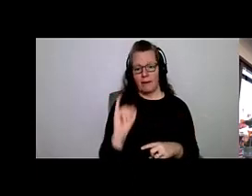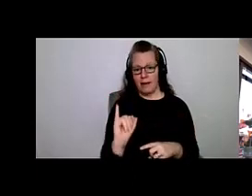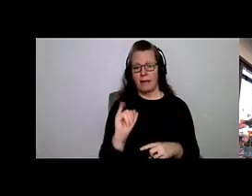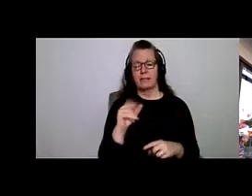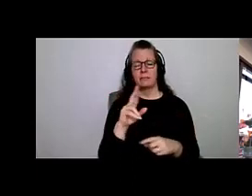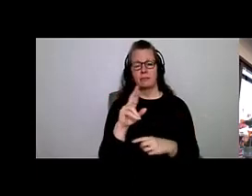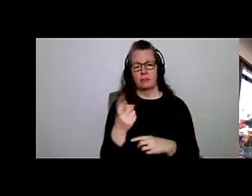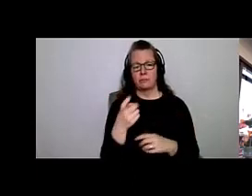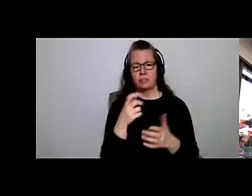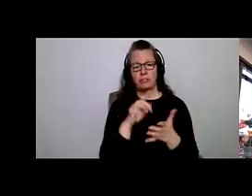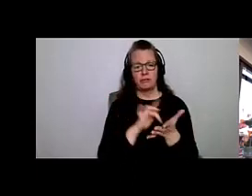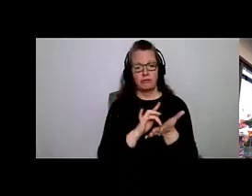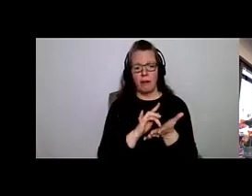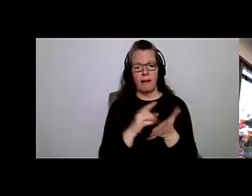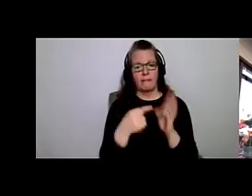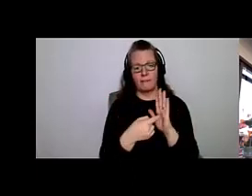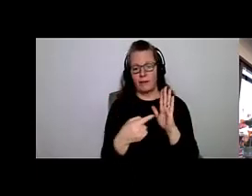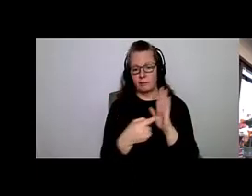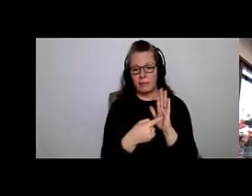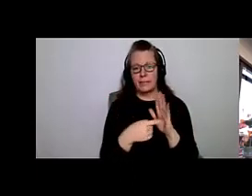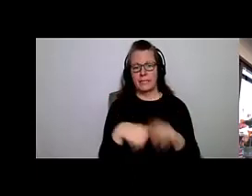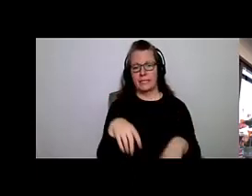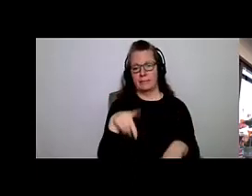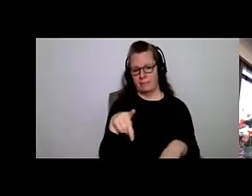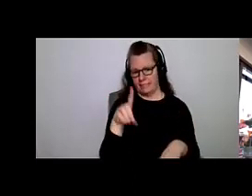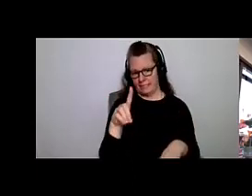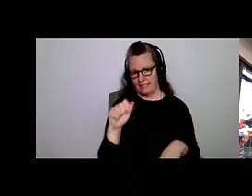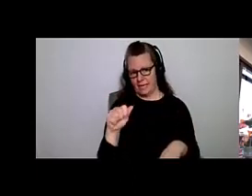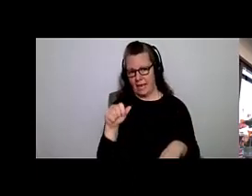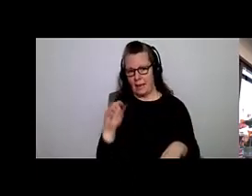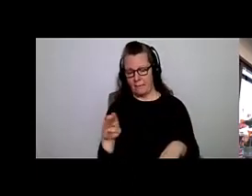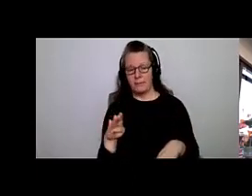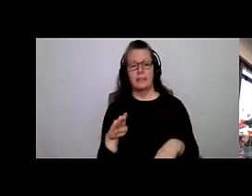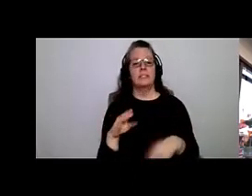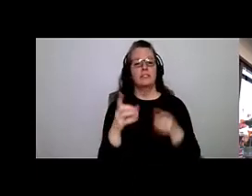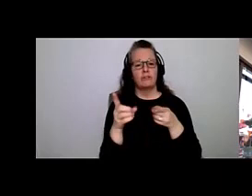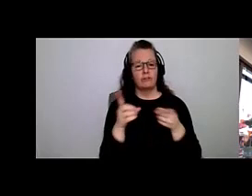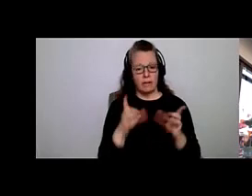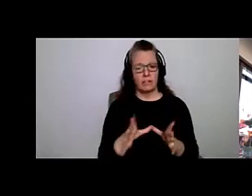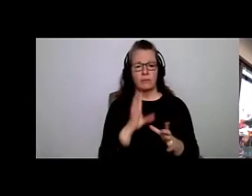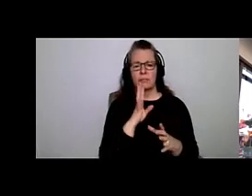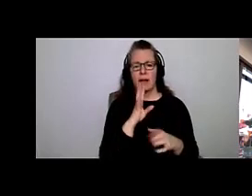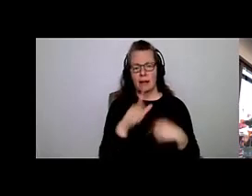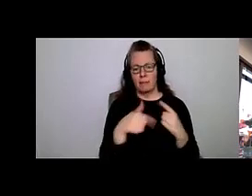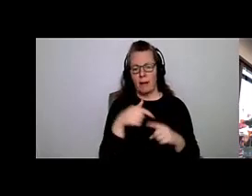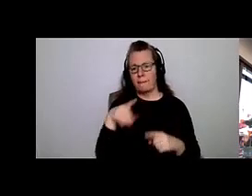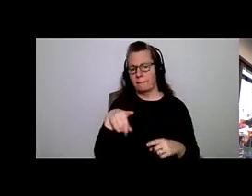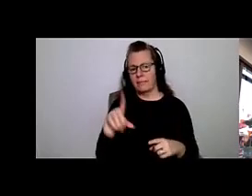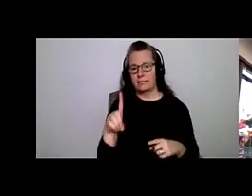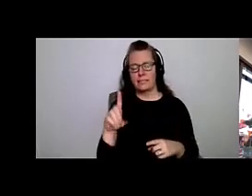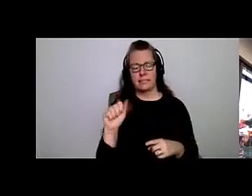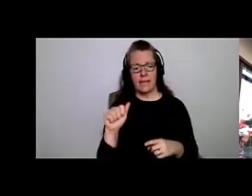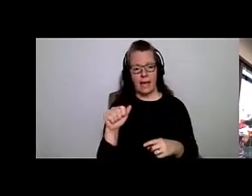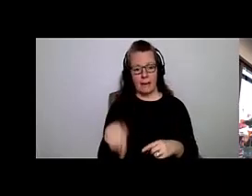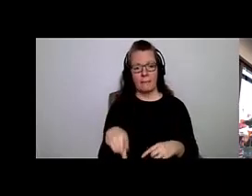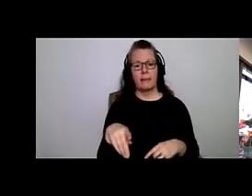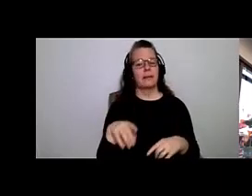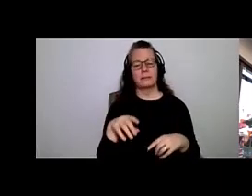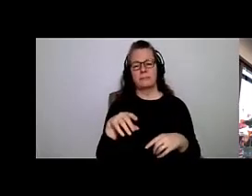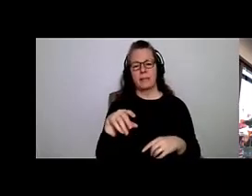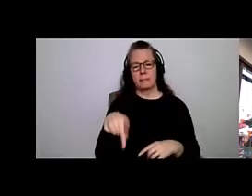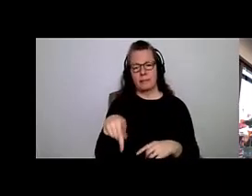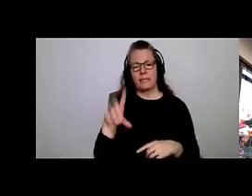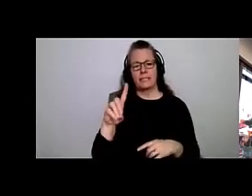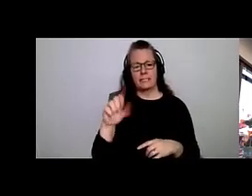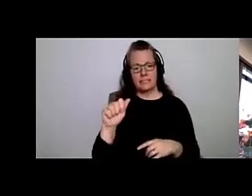Board, or PDAB director, but she's also going to talk not just about PDAB, she's going to talk about, give you an update on our rebate